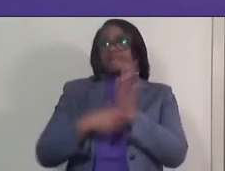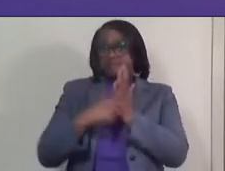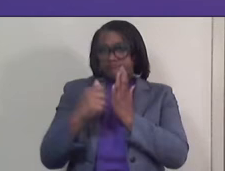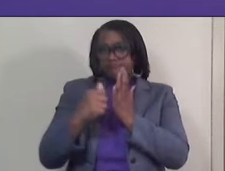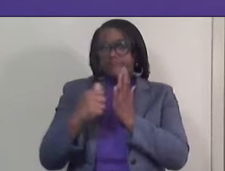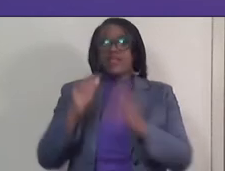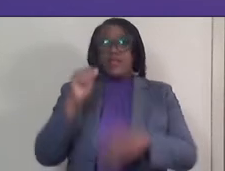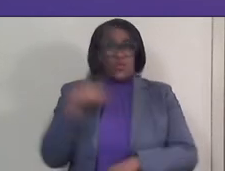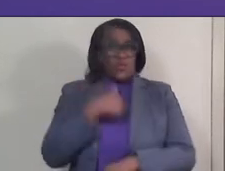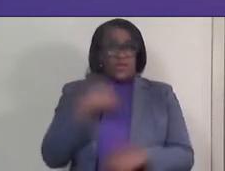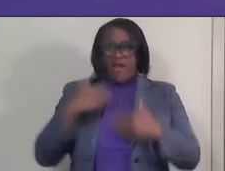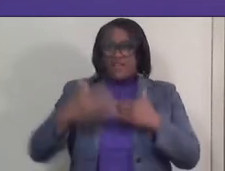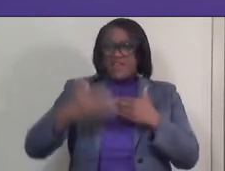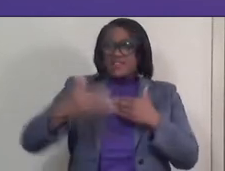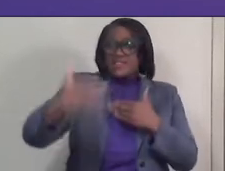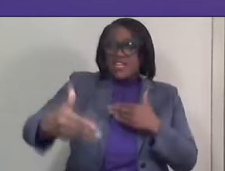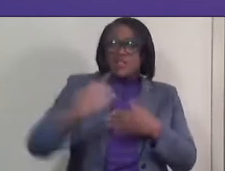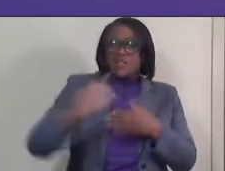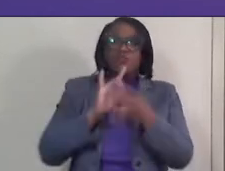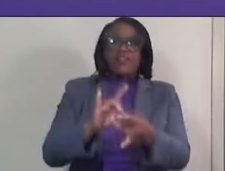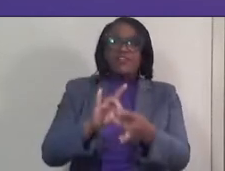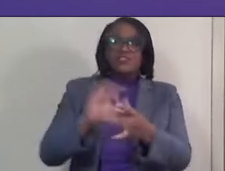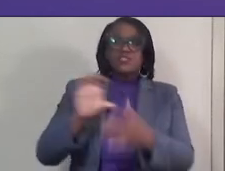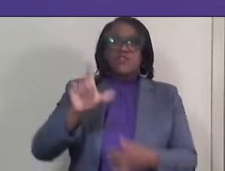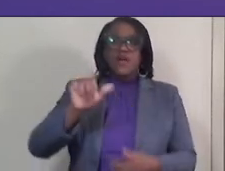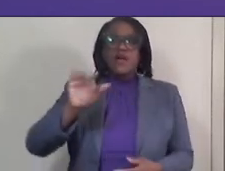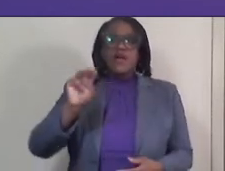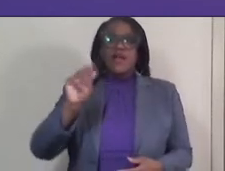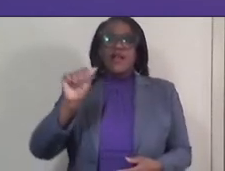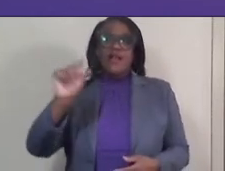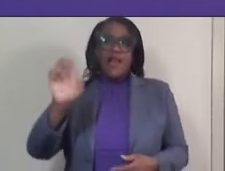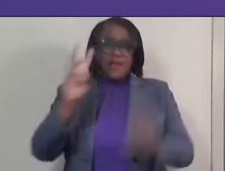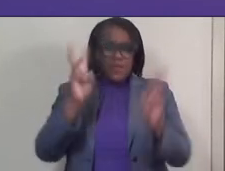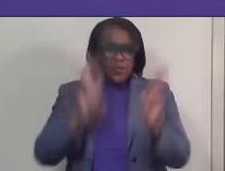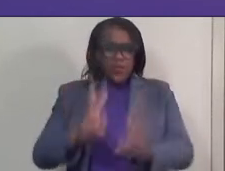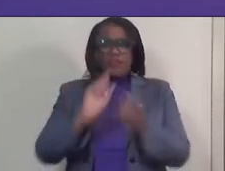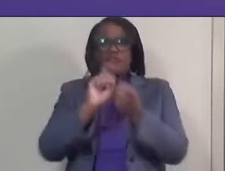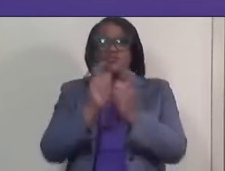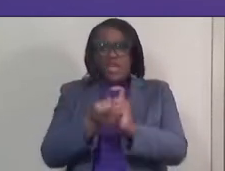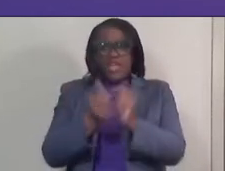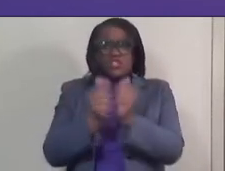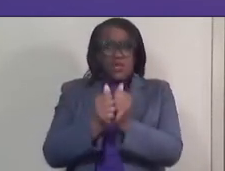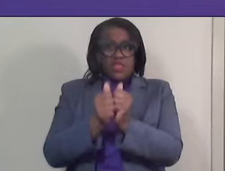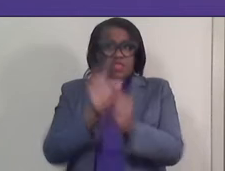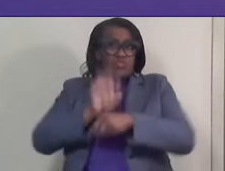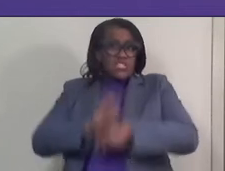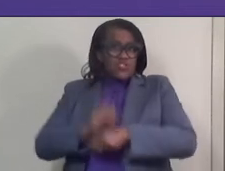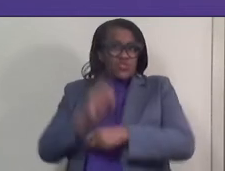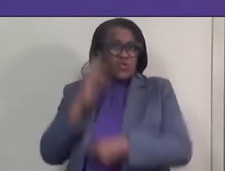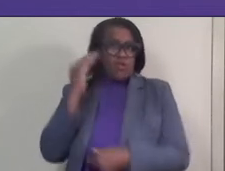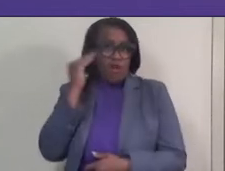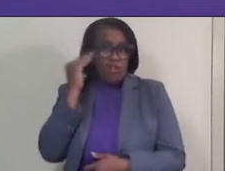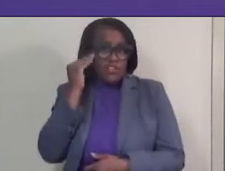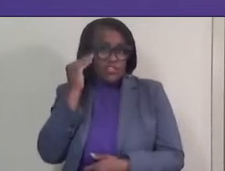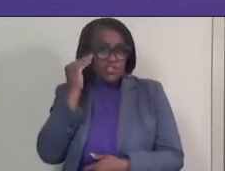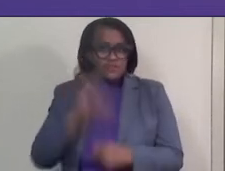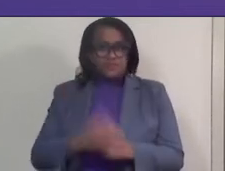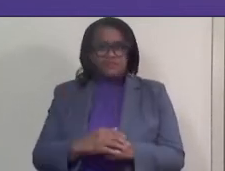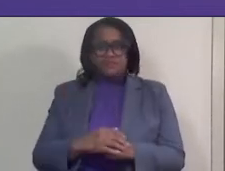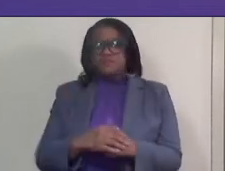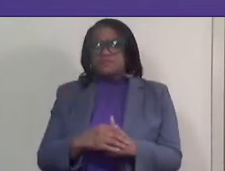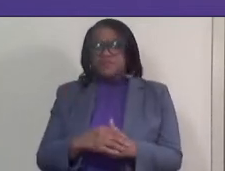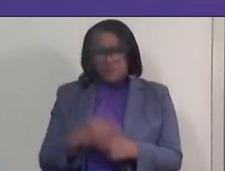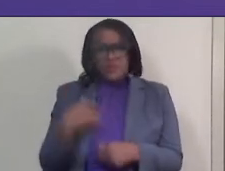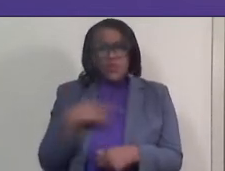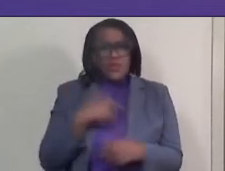the relationship of climate change with traditional knowledge. And there is a